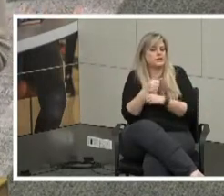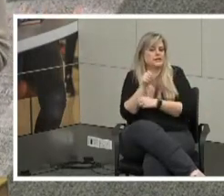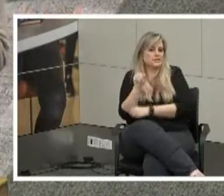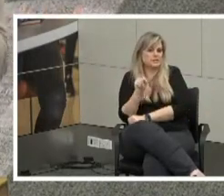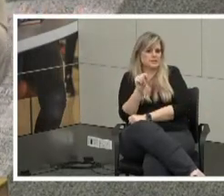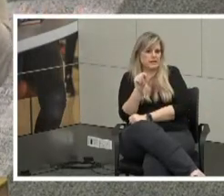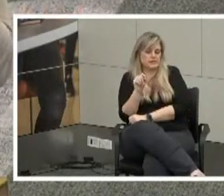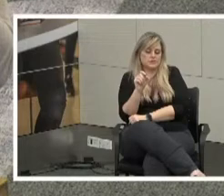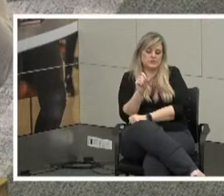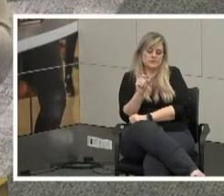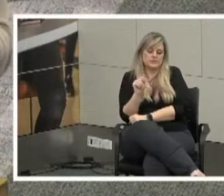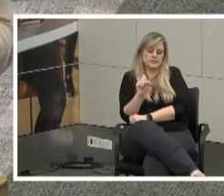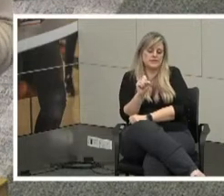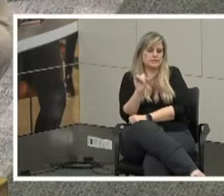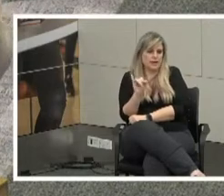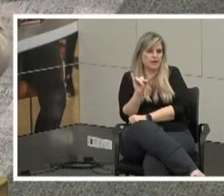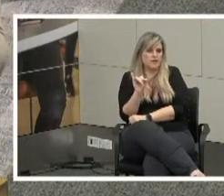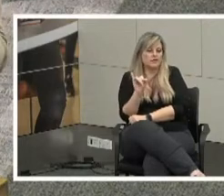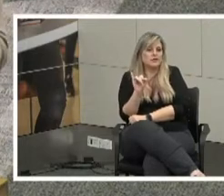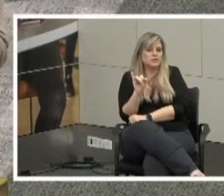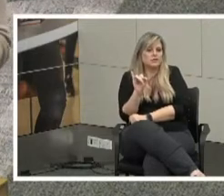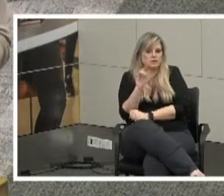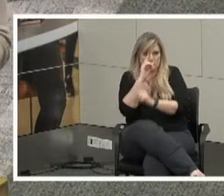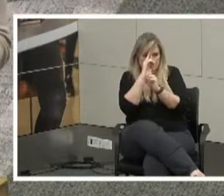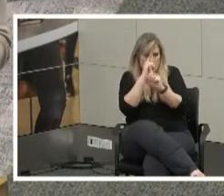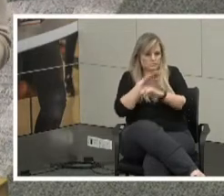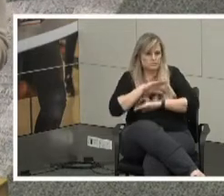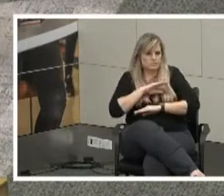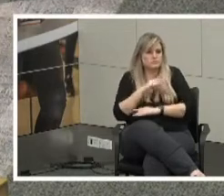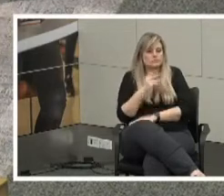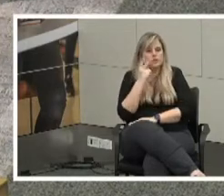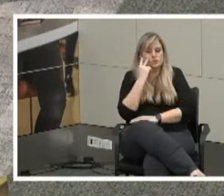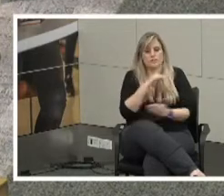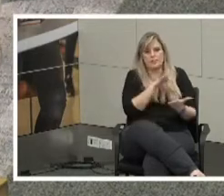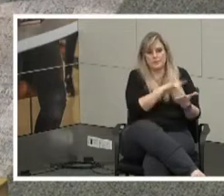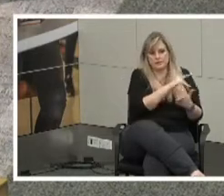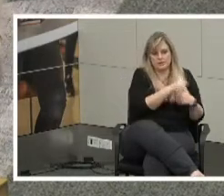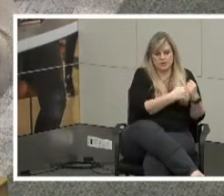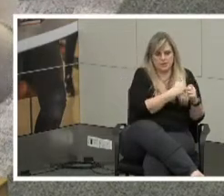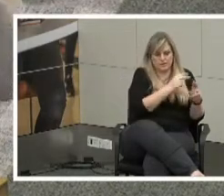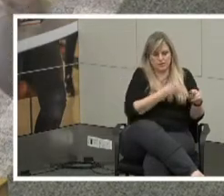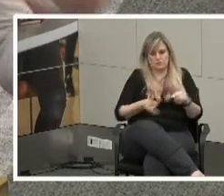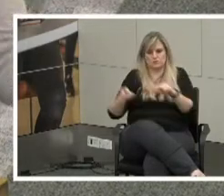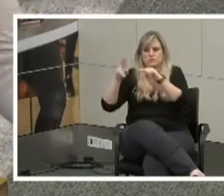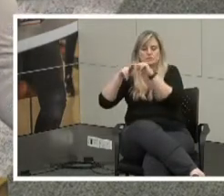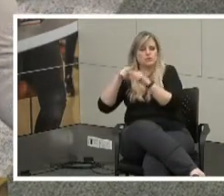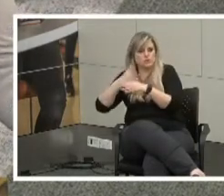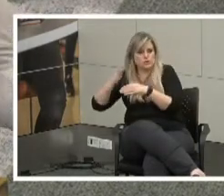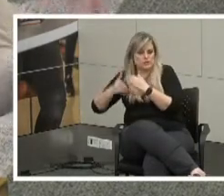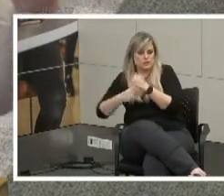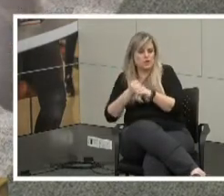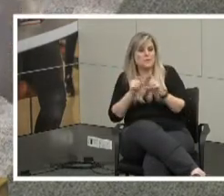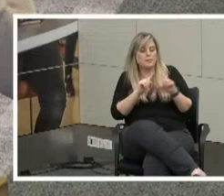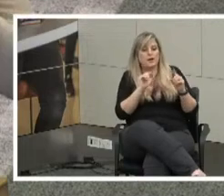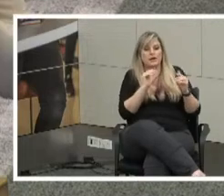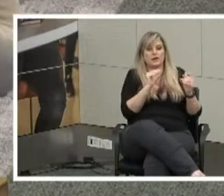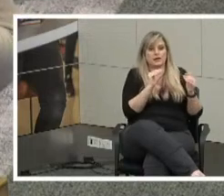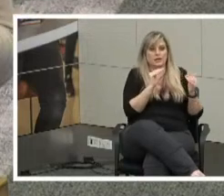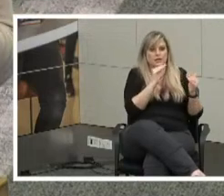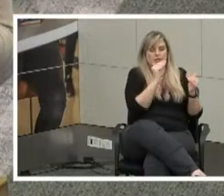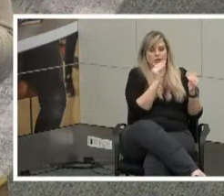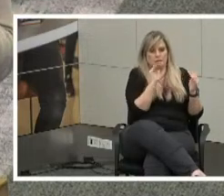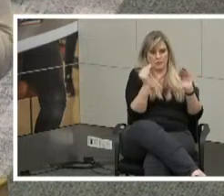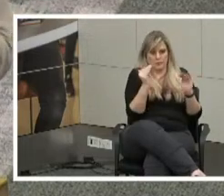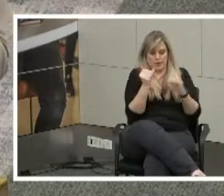threshold um and so that's why you see the big jump from the middle of the Year data to the end of year but when comparing middle of the year last year to end to